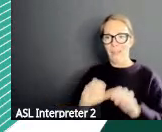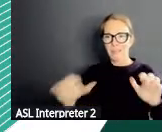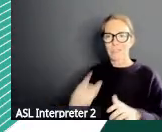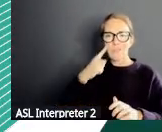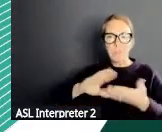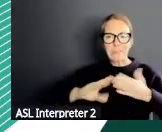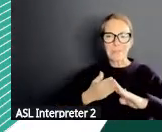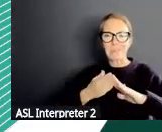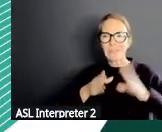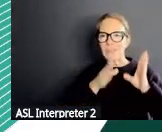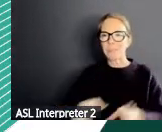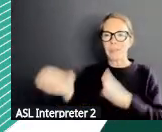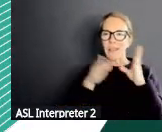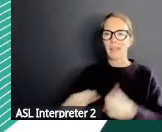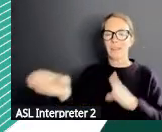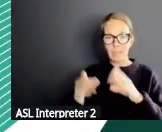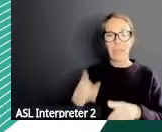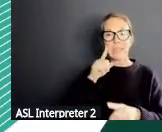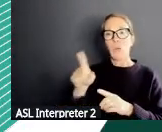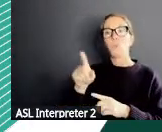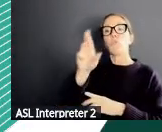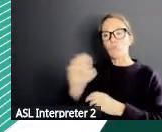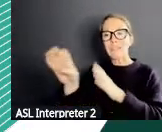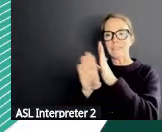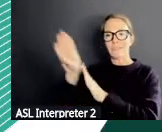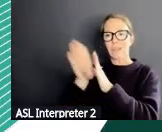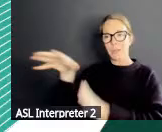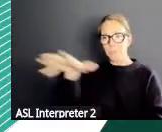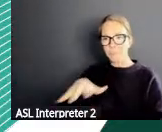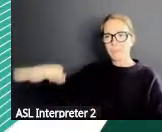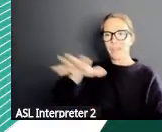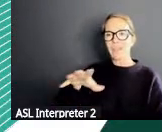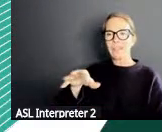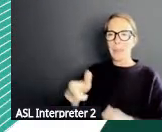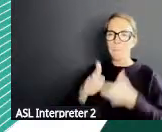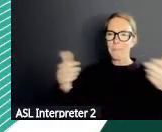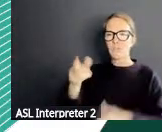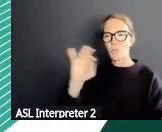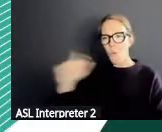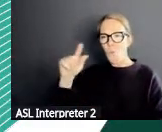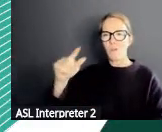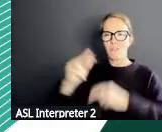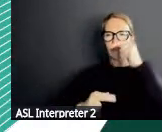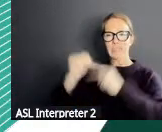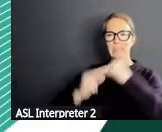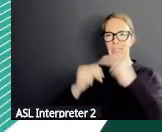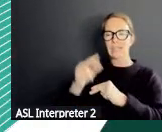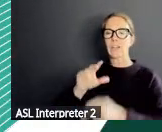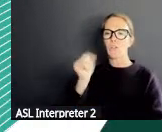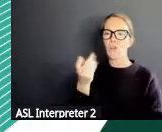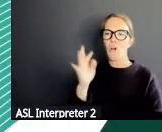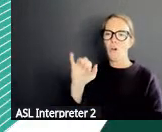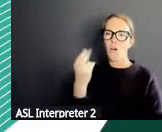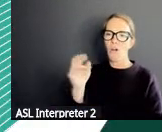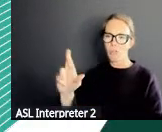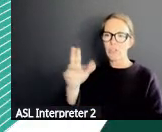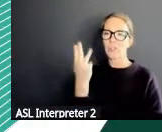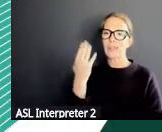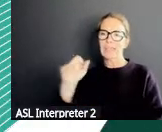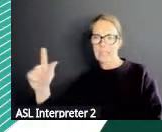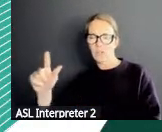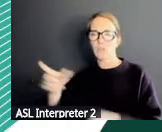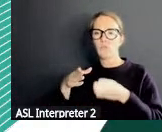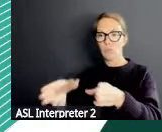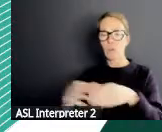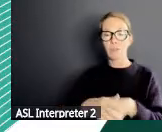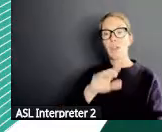would enable the redevelopment of the Port Mobile Major Oil Storage Facility located along Arthur Kill Road. The zoning actions would